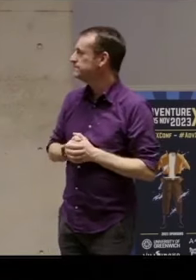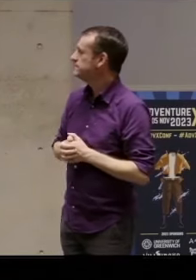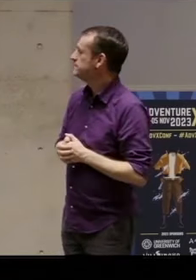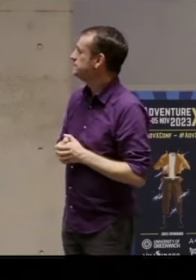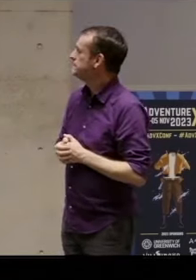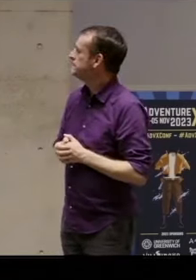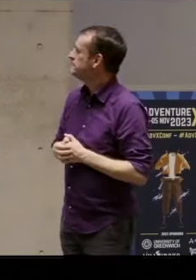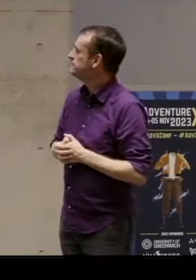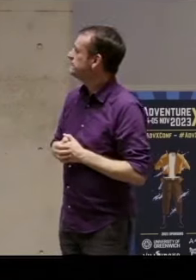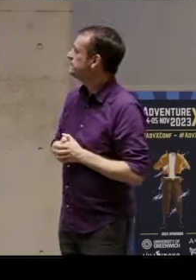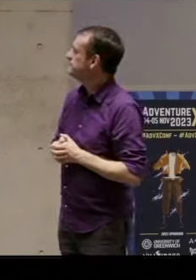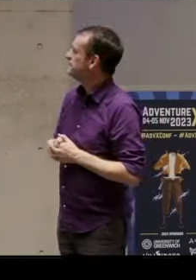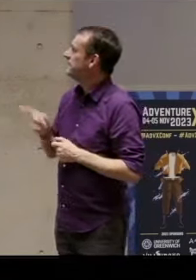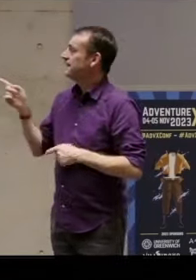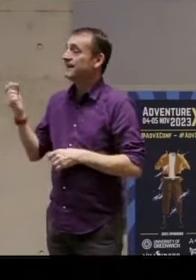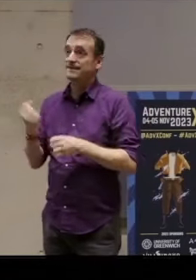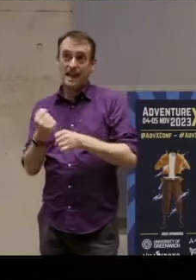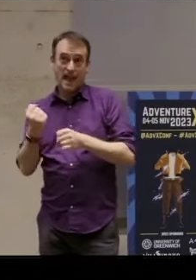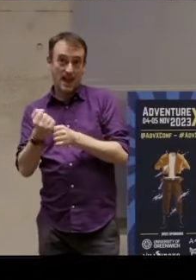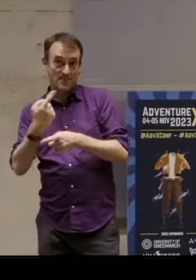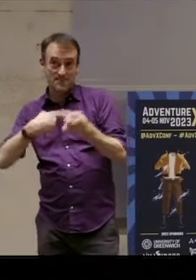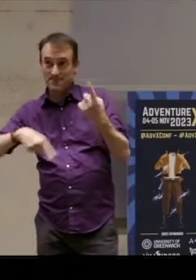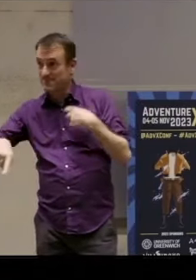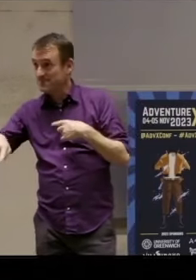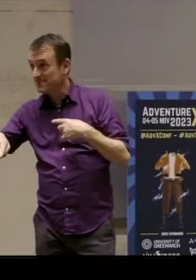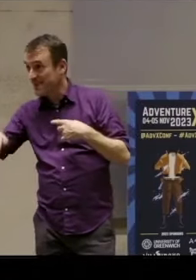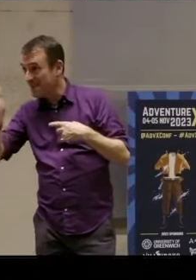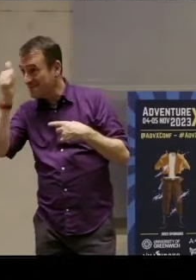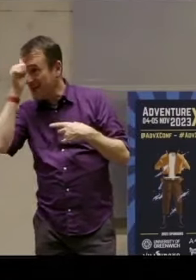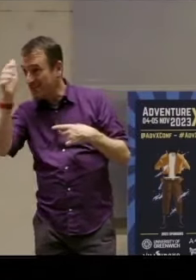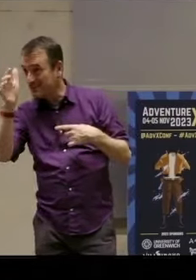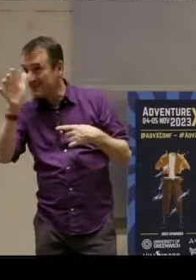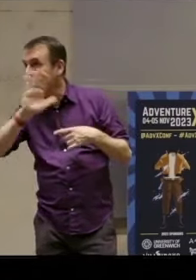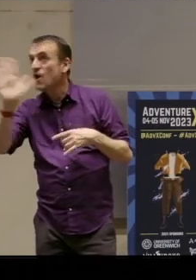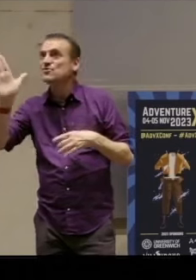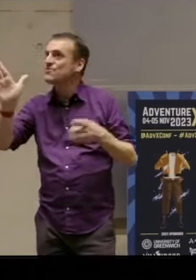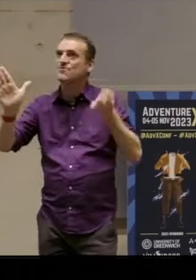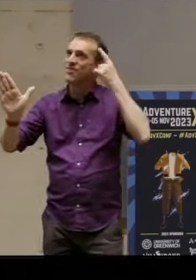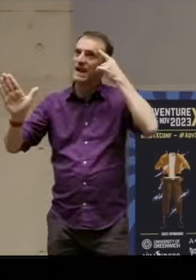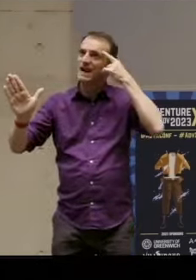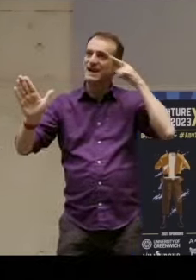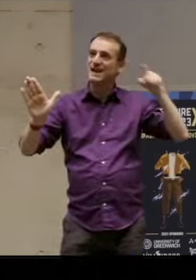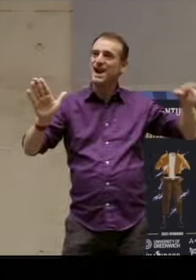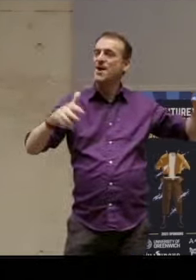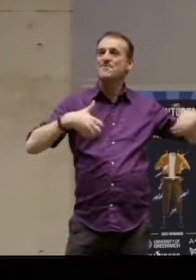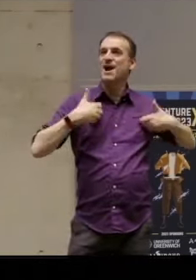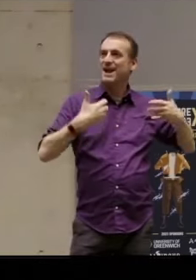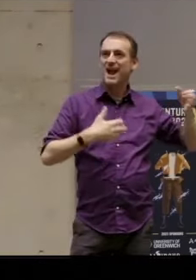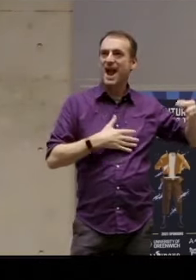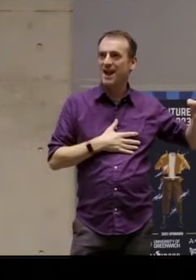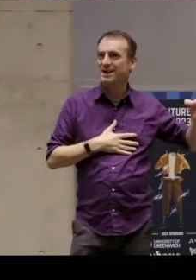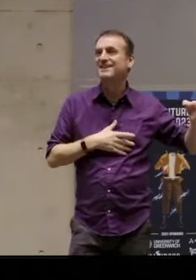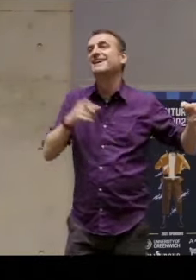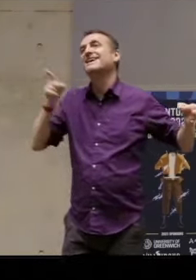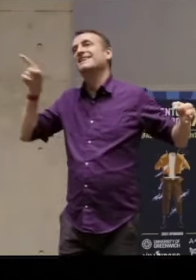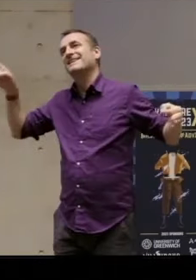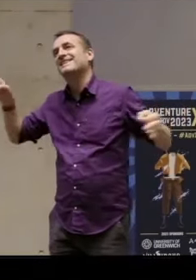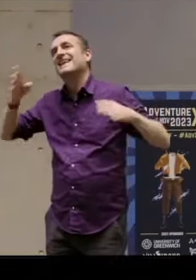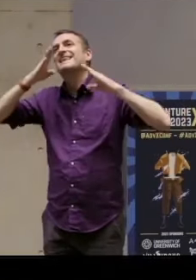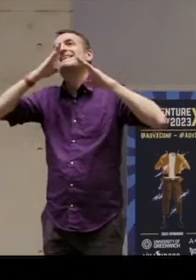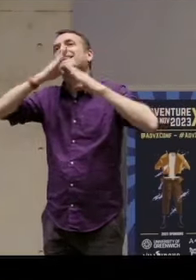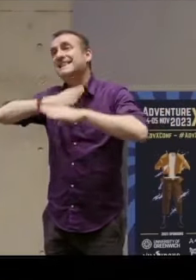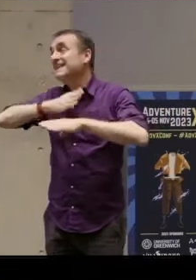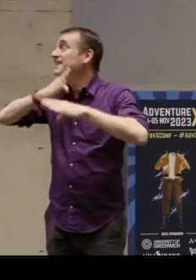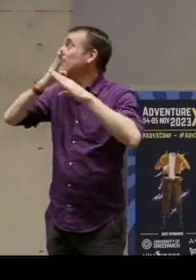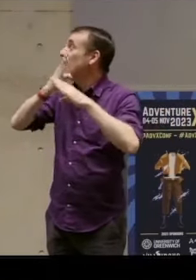This game might seem familiar, but it's not the game you think it is to be. It is called The Secret of the Donkey